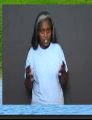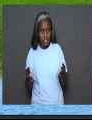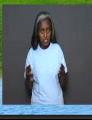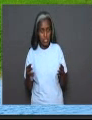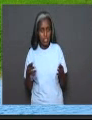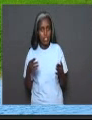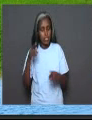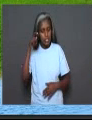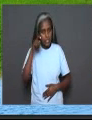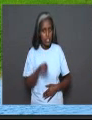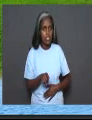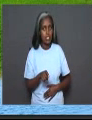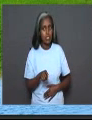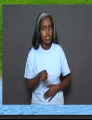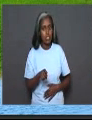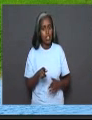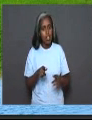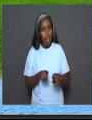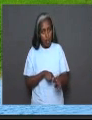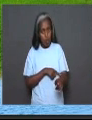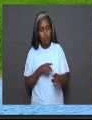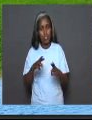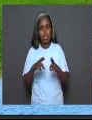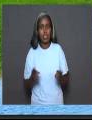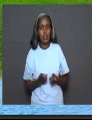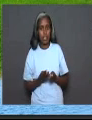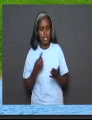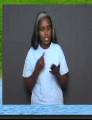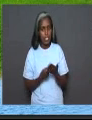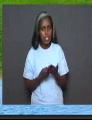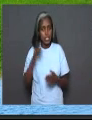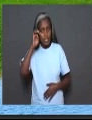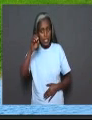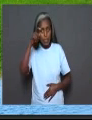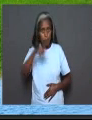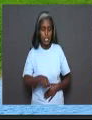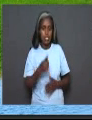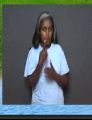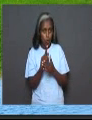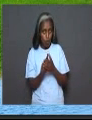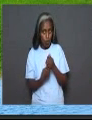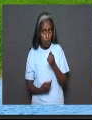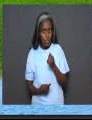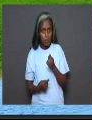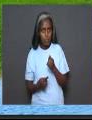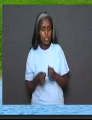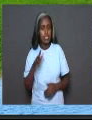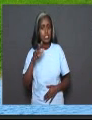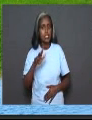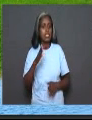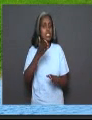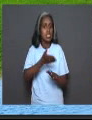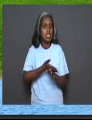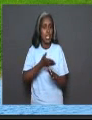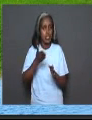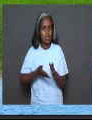is needed along the river, and he must only build 3 sides.